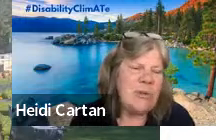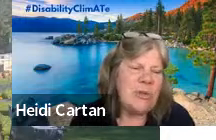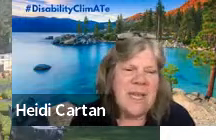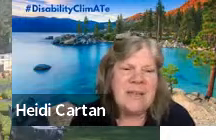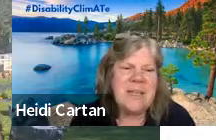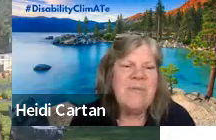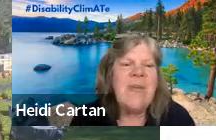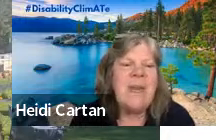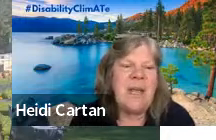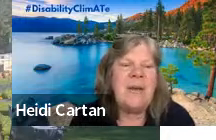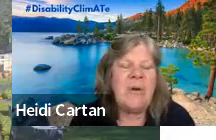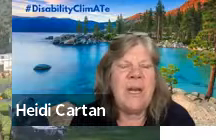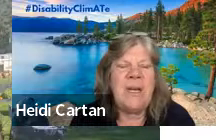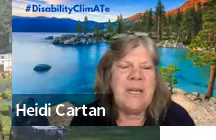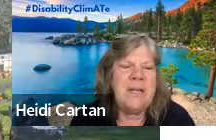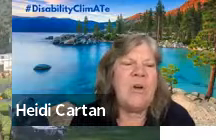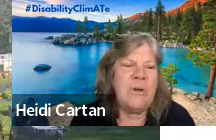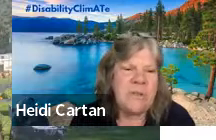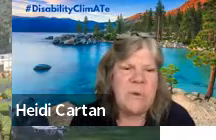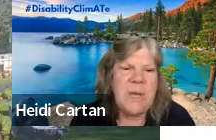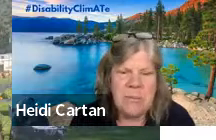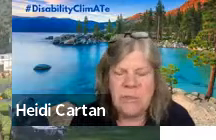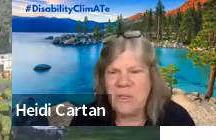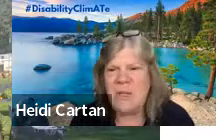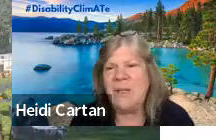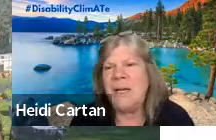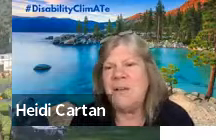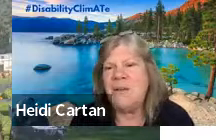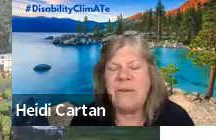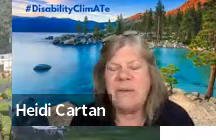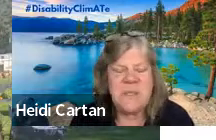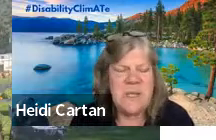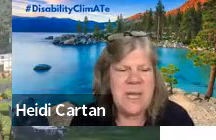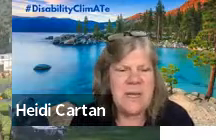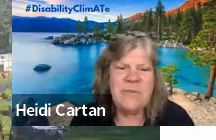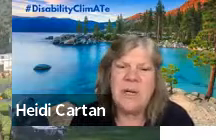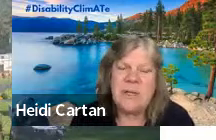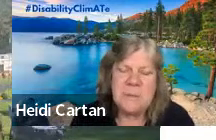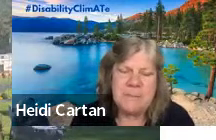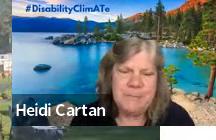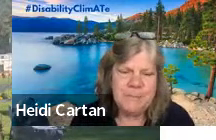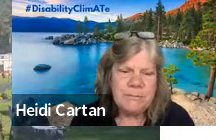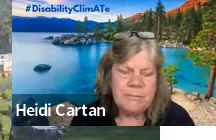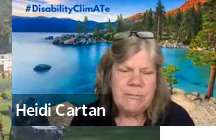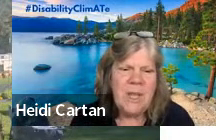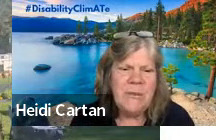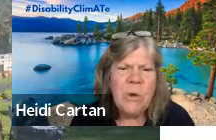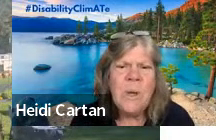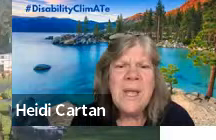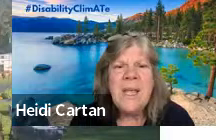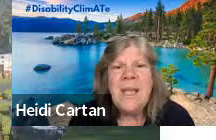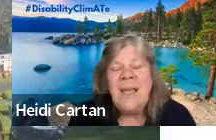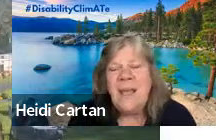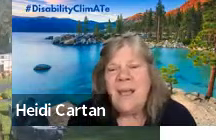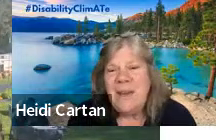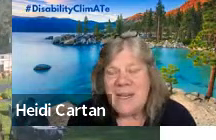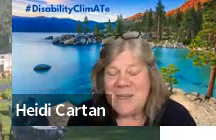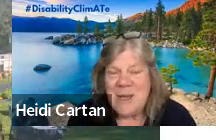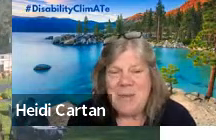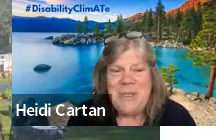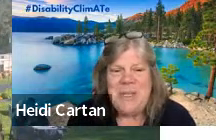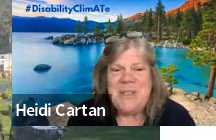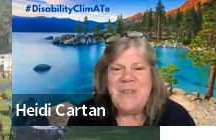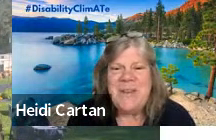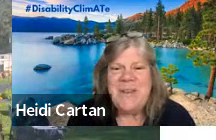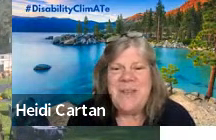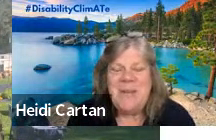and several eggs in that egg crate, and he's also able to collect and harvest the eggs for us. So